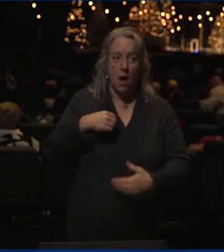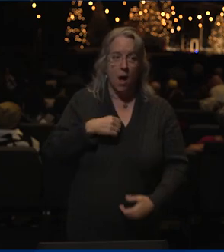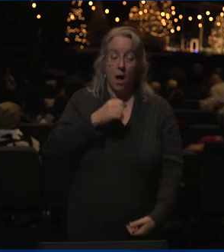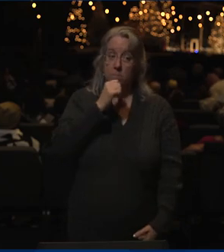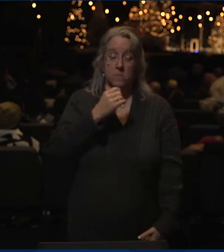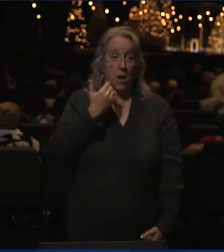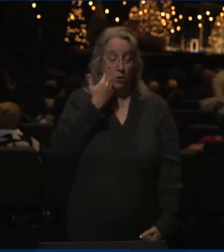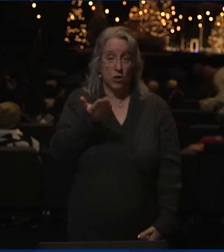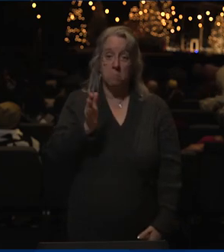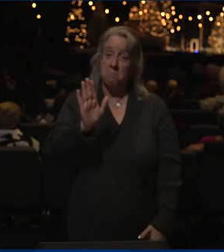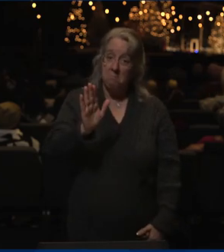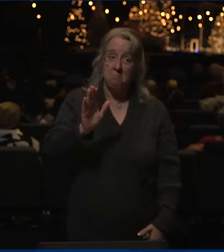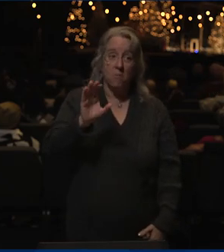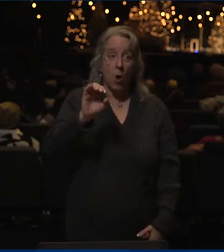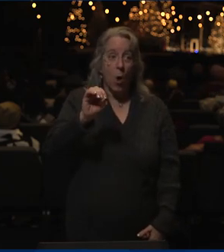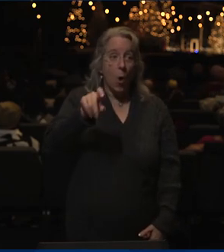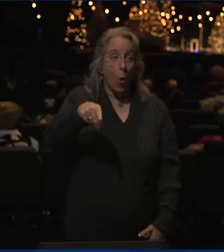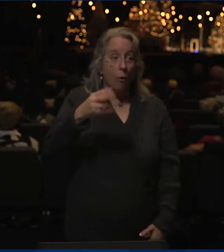it. Ophelia.